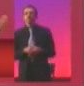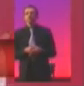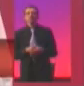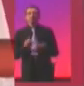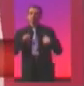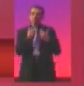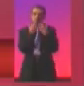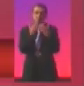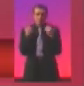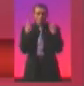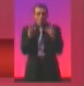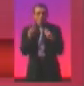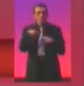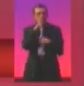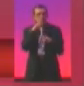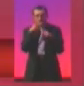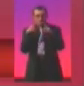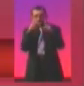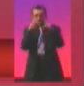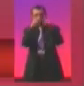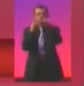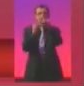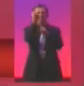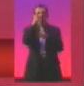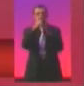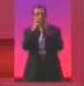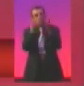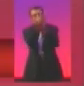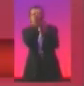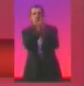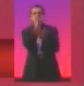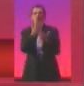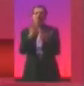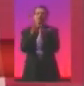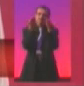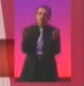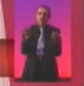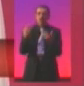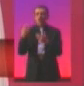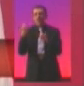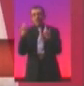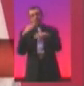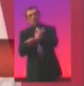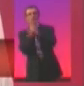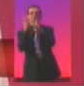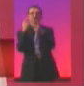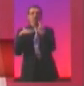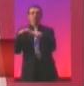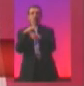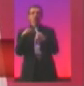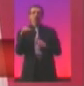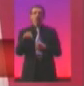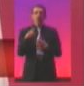So we need to be bold as we pursue a more prosperous, a fairer, a greener, a more democratic Britain. And what about our